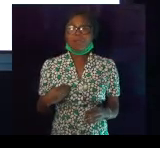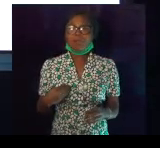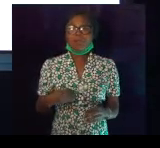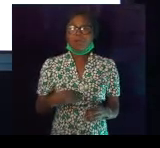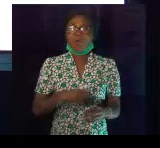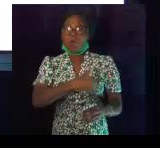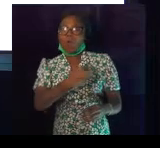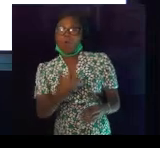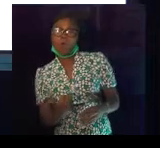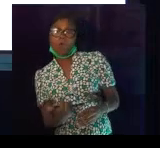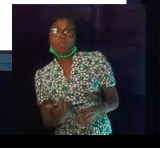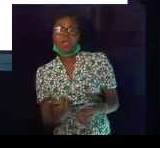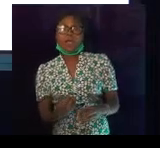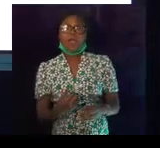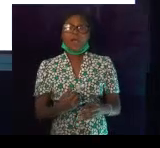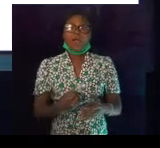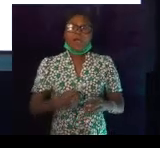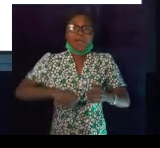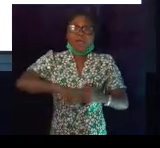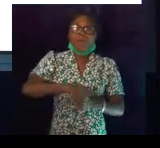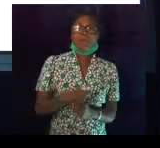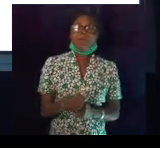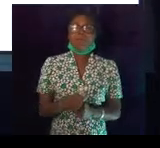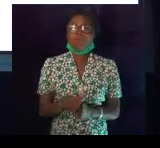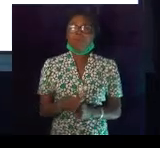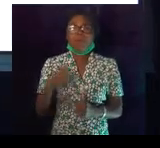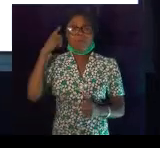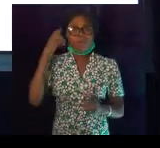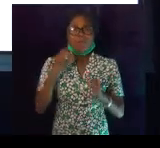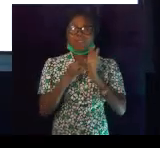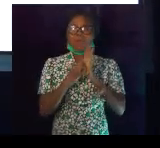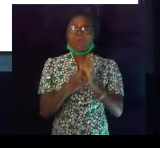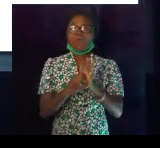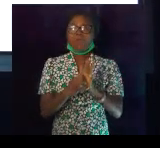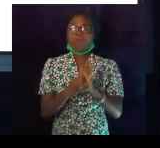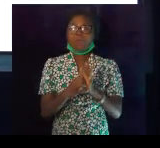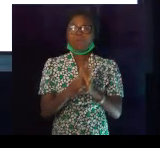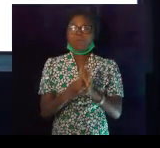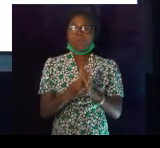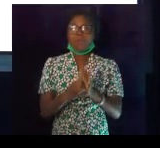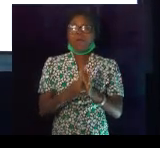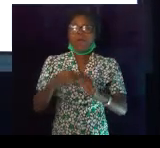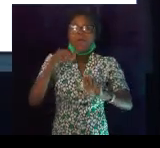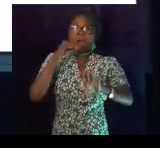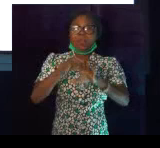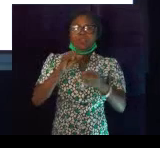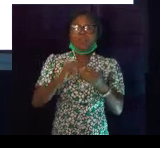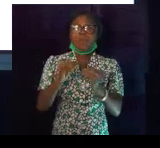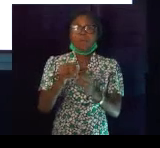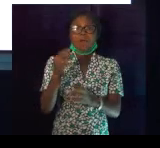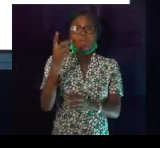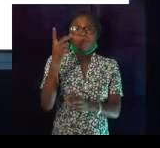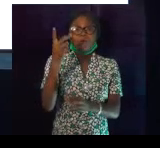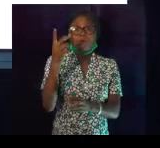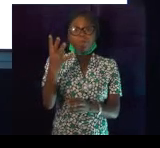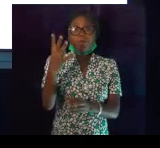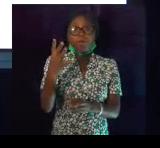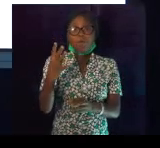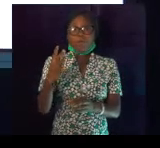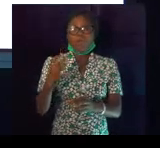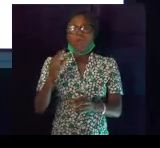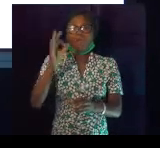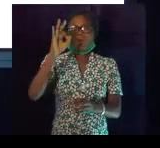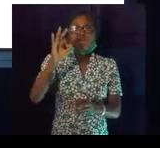and other specific areas. For example, at number 4,